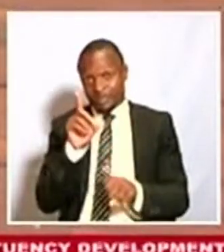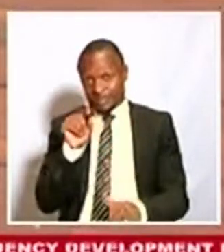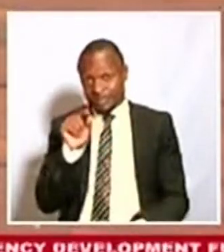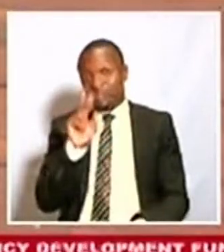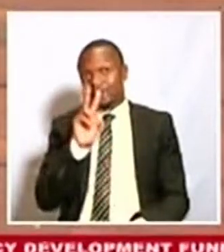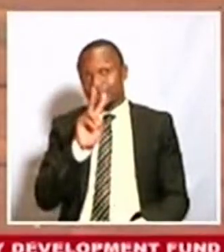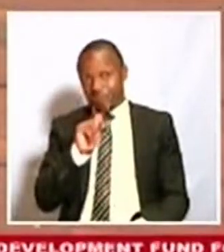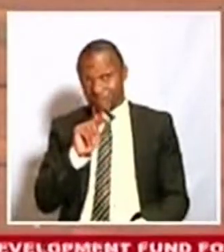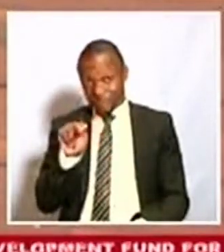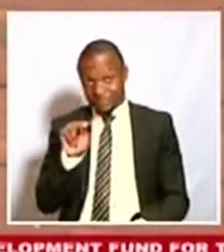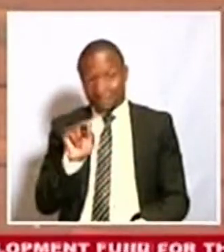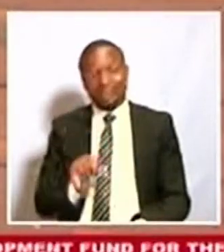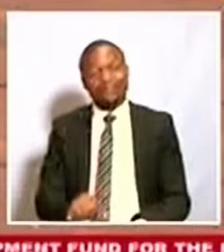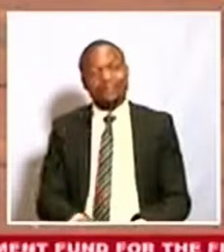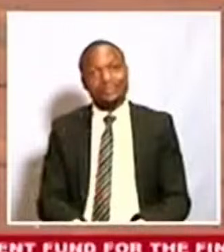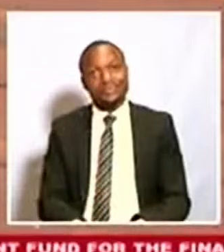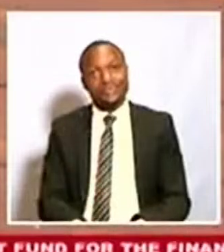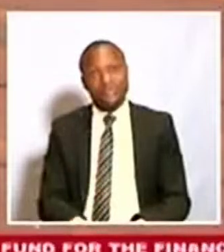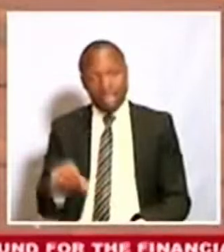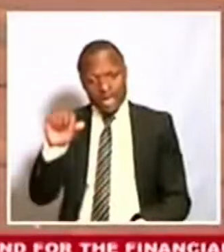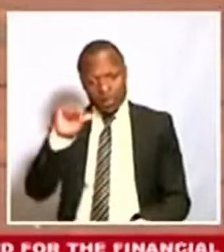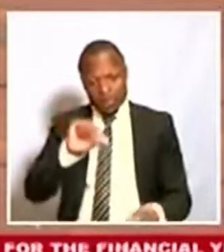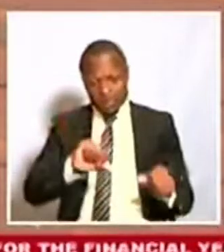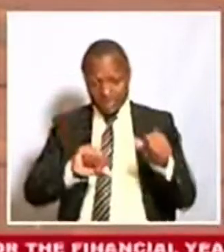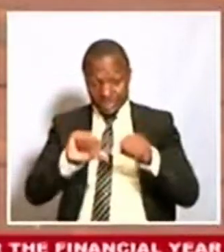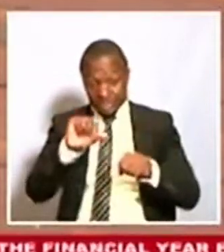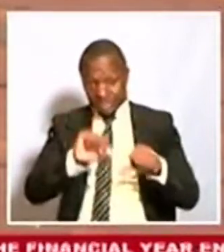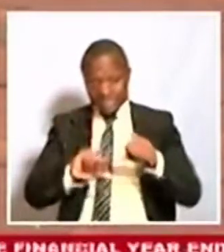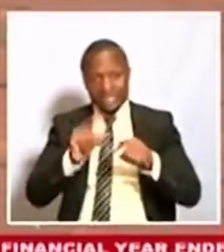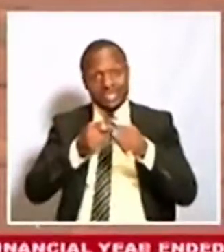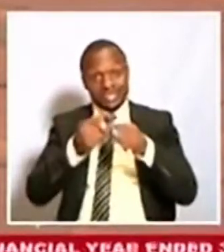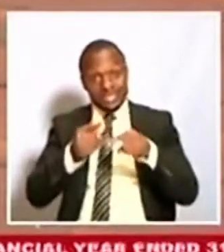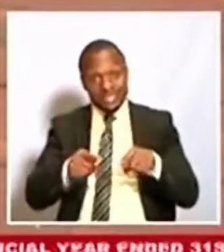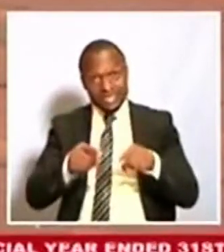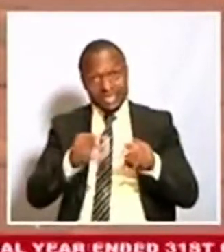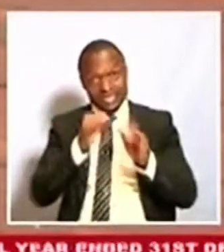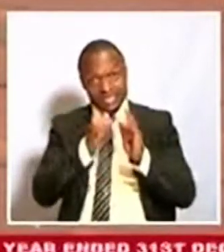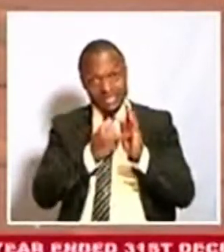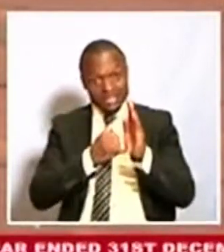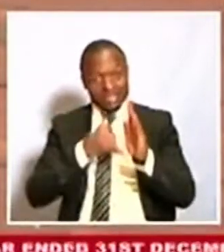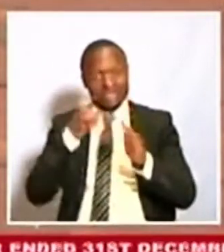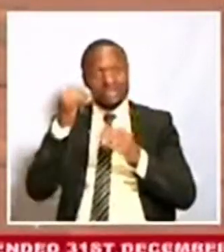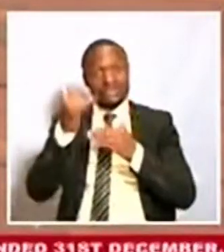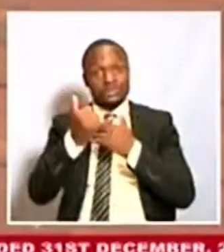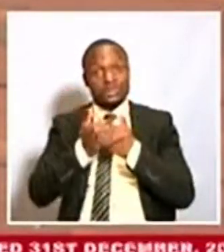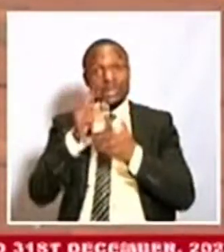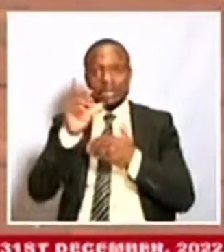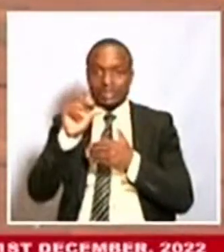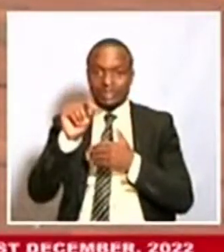2022. The audit was done in July 2023.